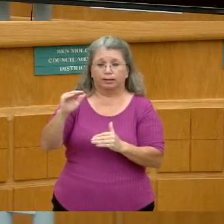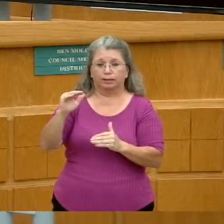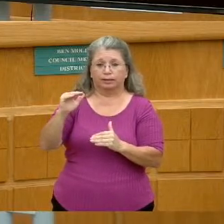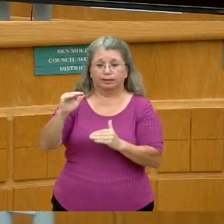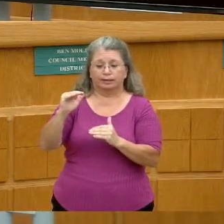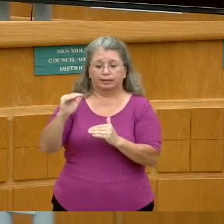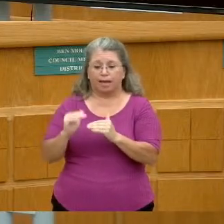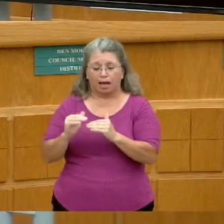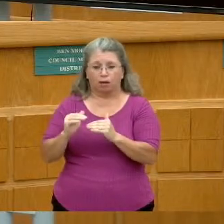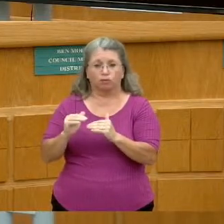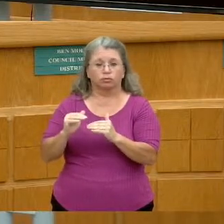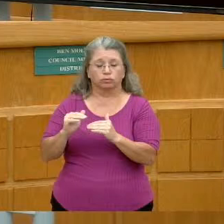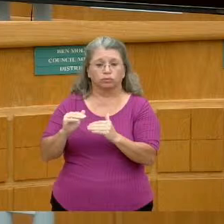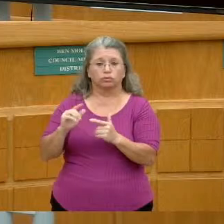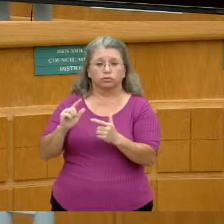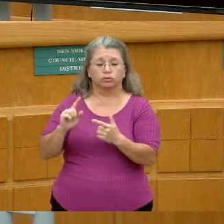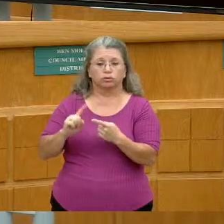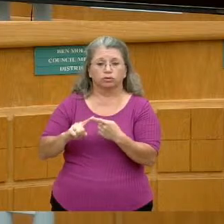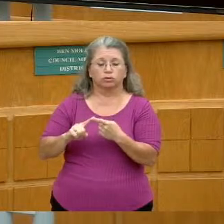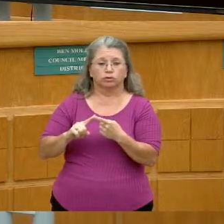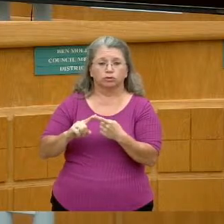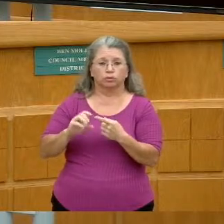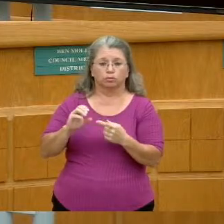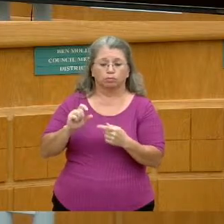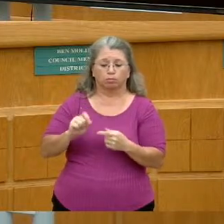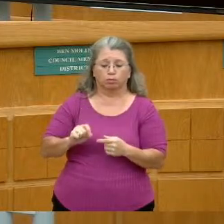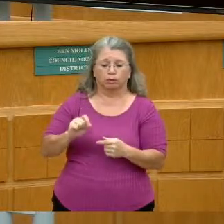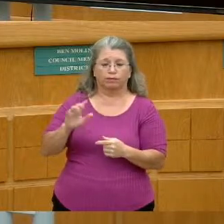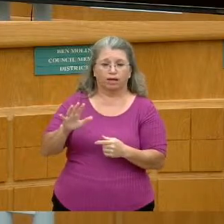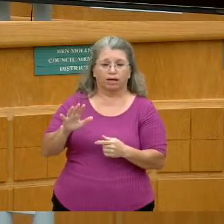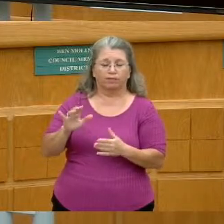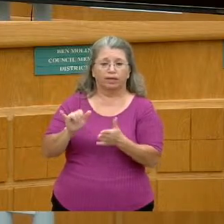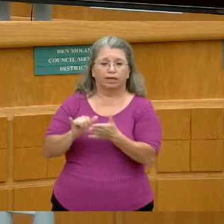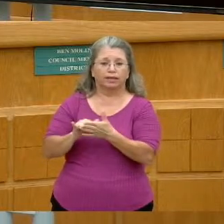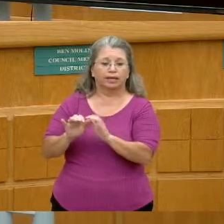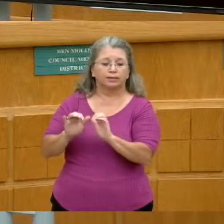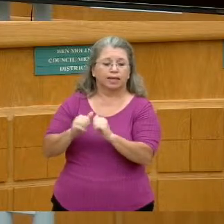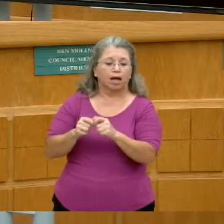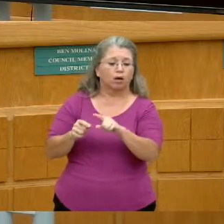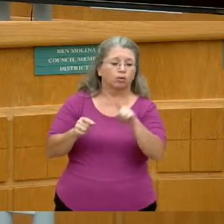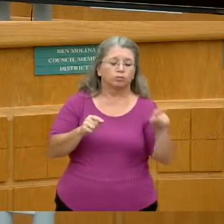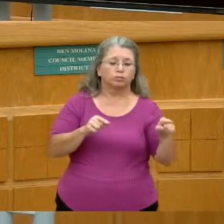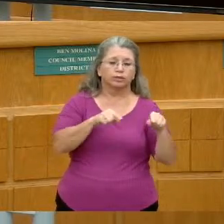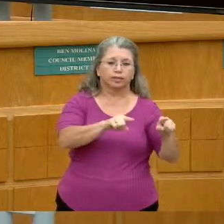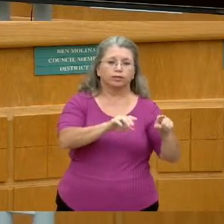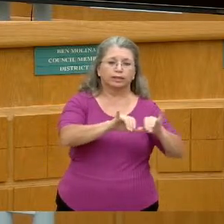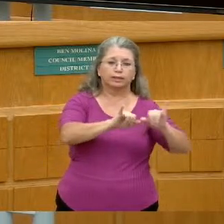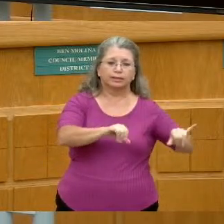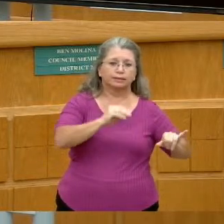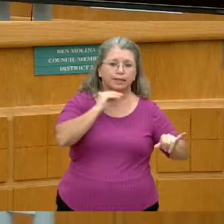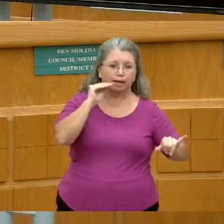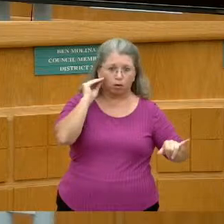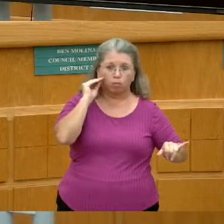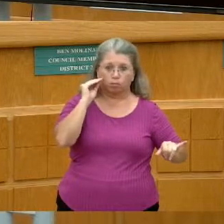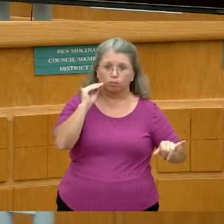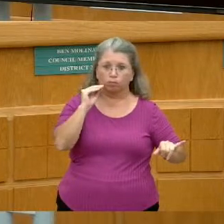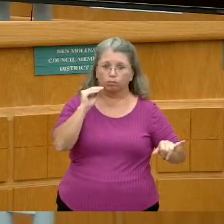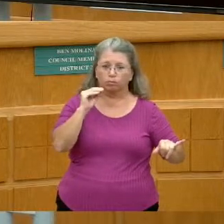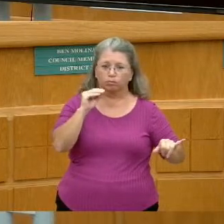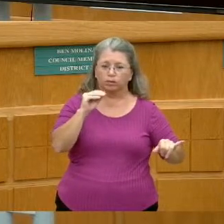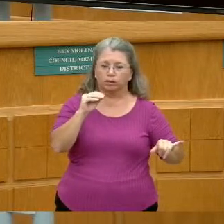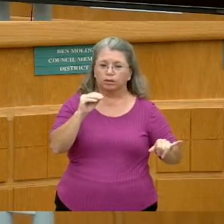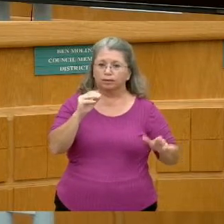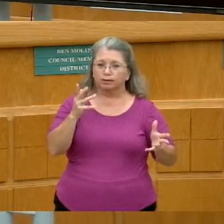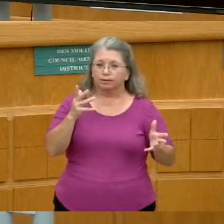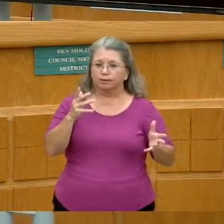as much as we did at the peak of the stay-at-home, where we decreased to a transmission rate of about 0.5. And what that means is that on